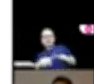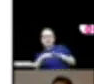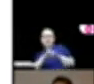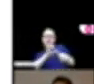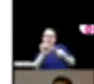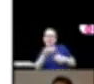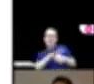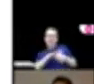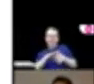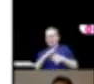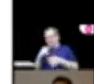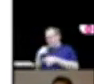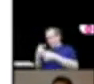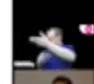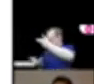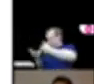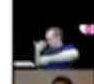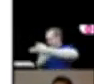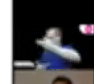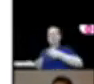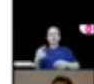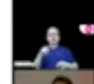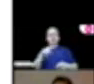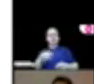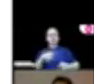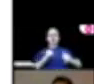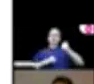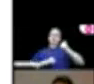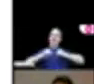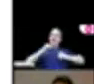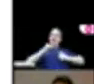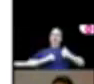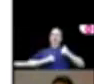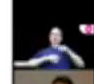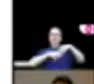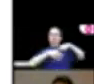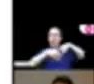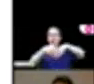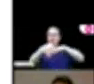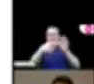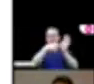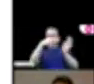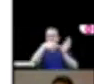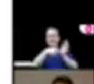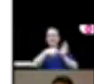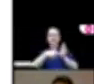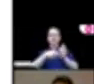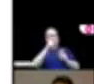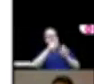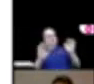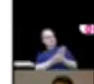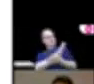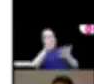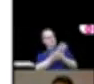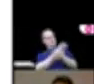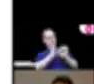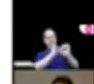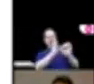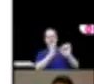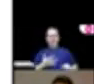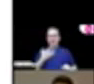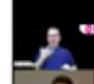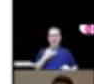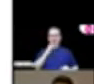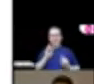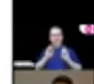me about. You watch about pride marches on telly, you would see people living their lives and you would think that is it.